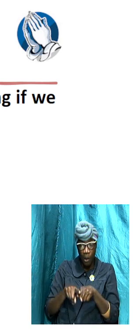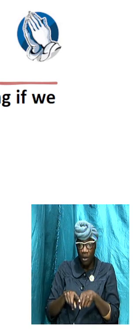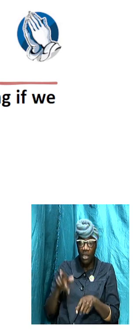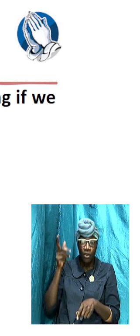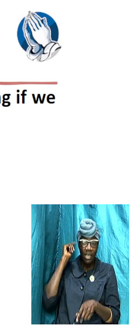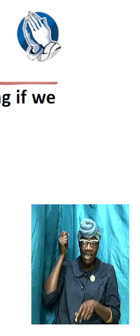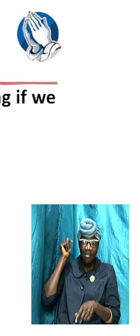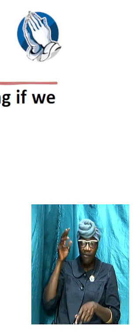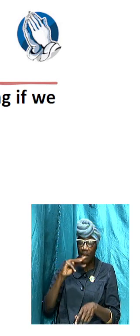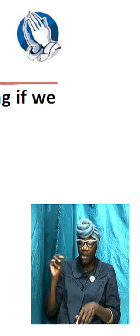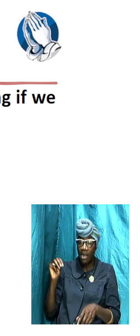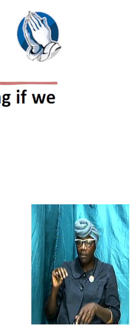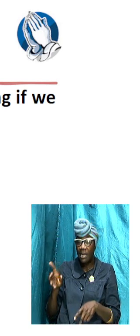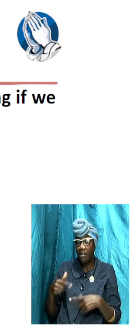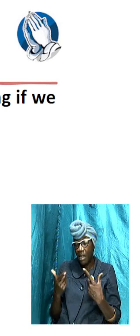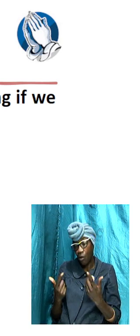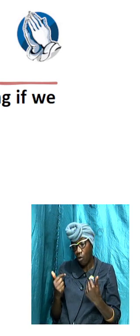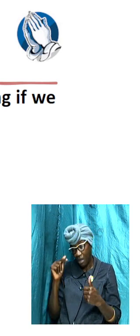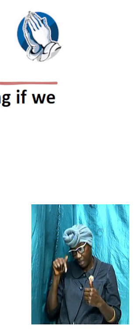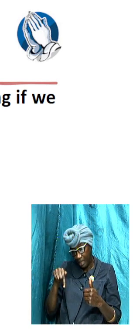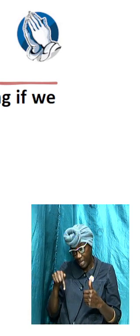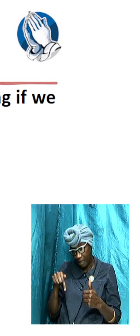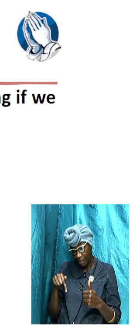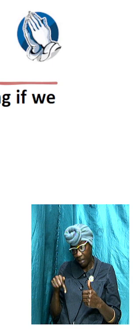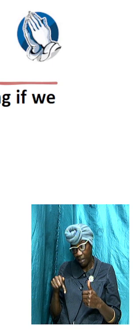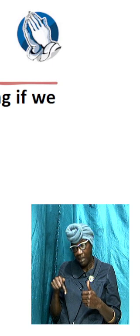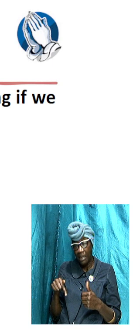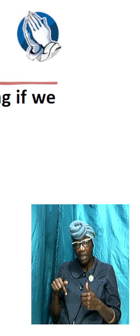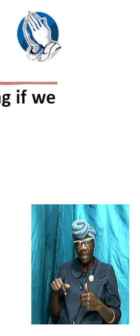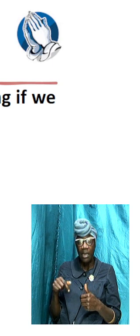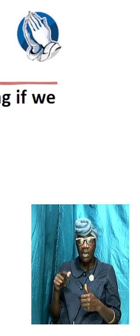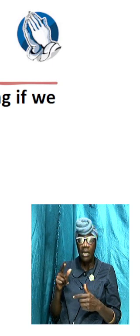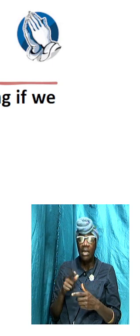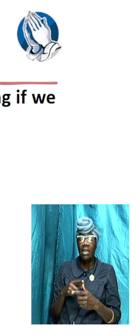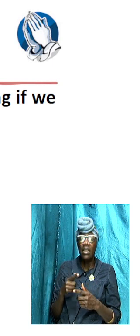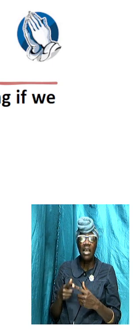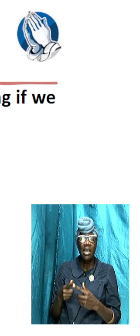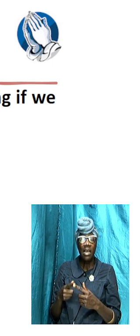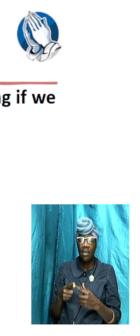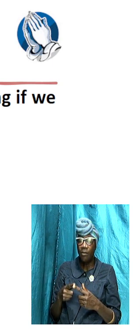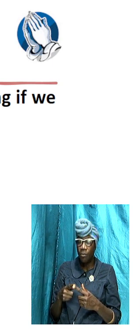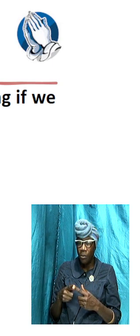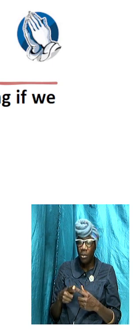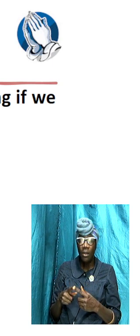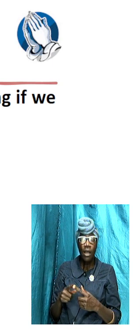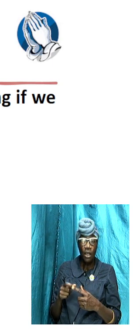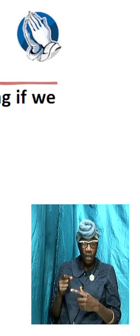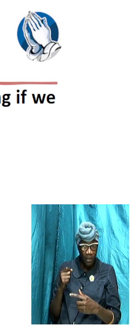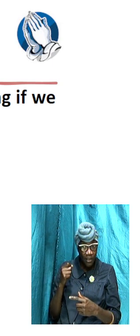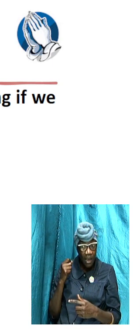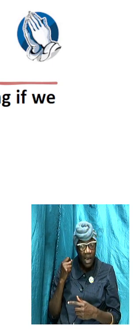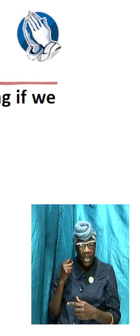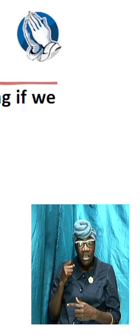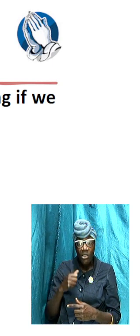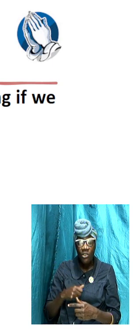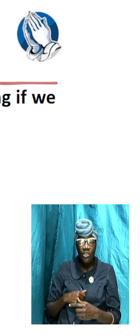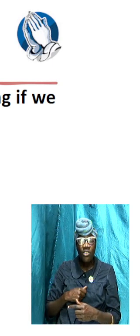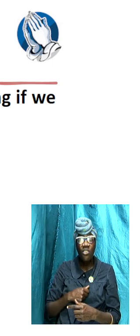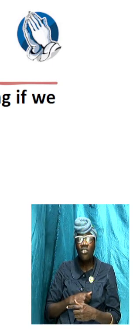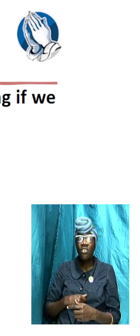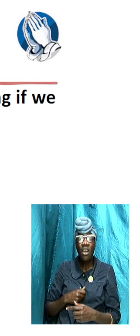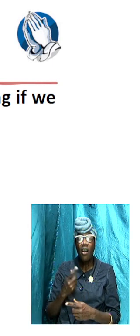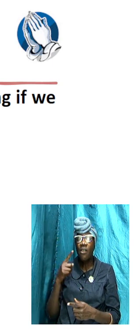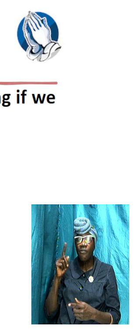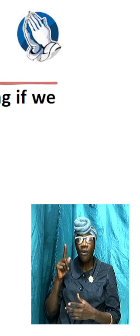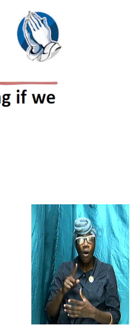unto them, lest they all should come into this place. In other words, you have a remorse about what was taken. You are sorry. Amen. So